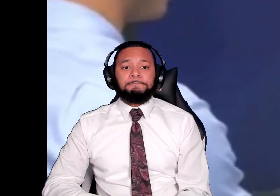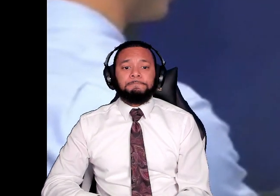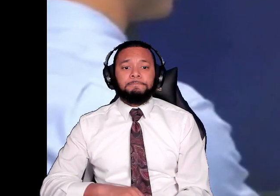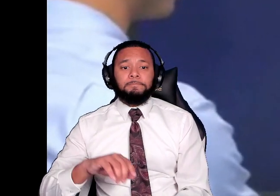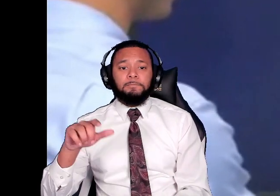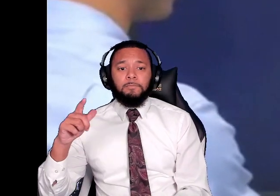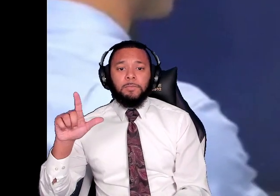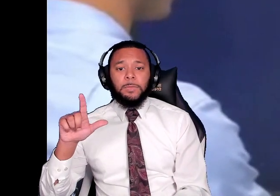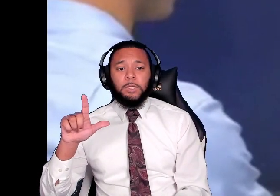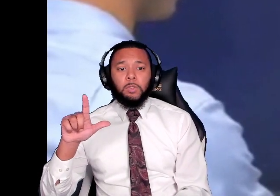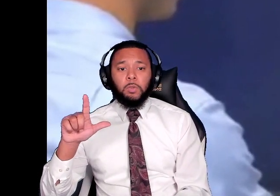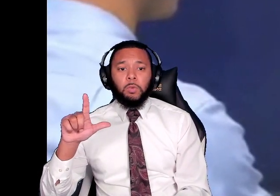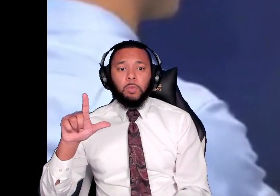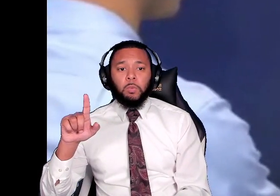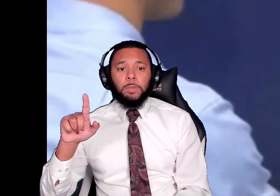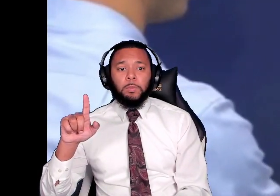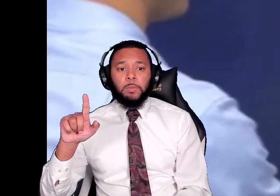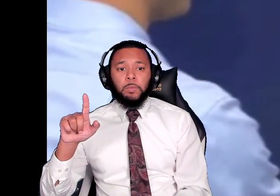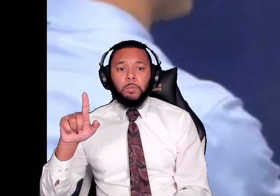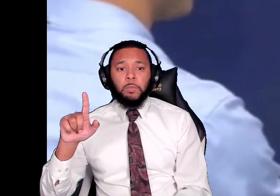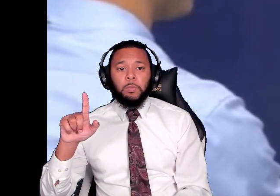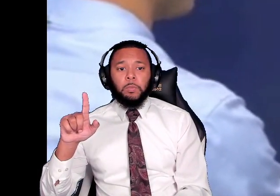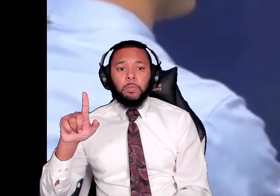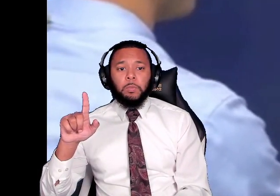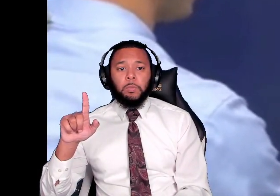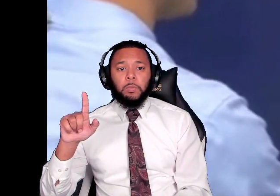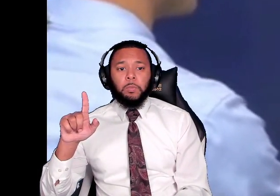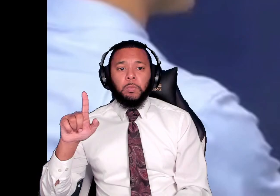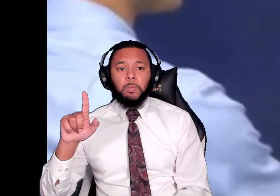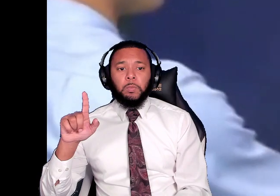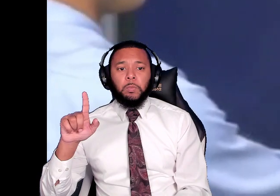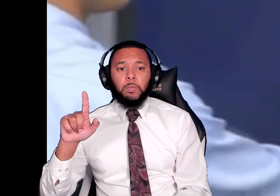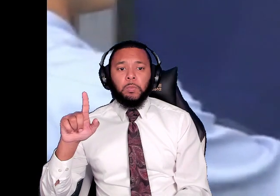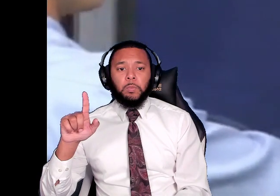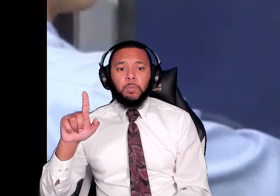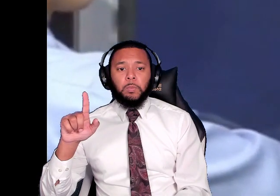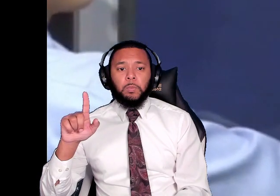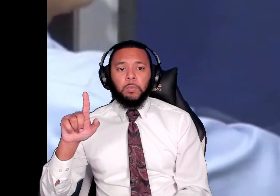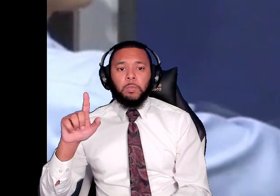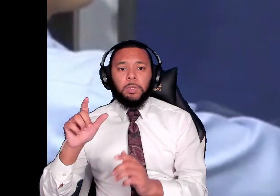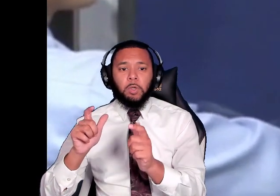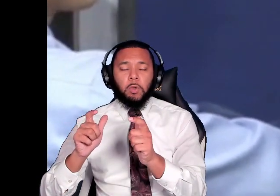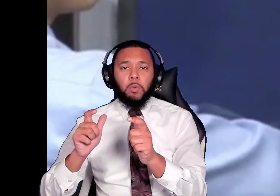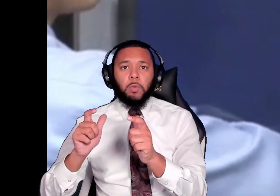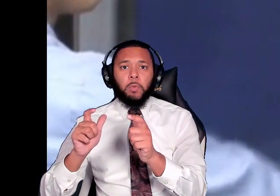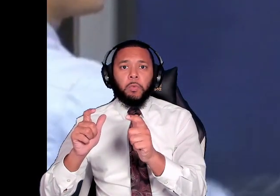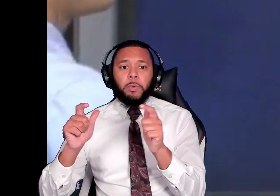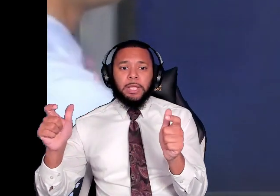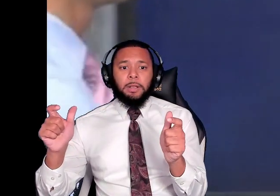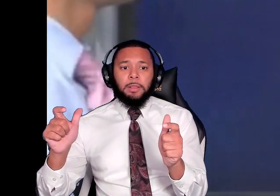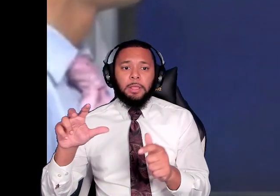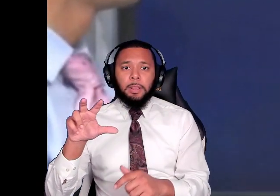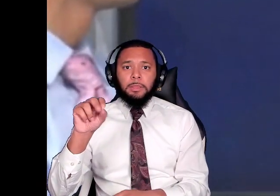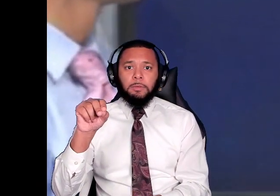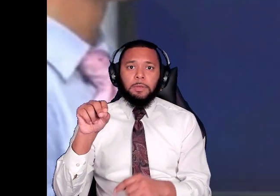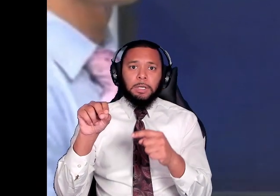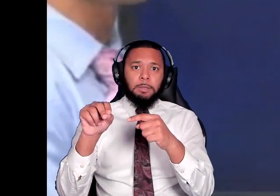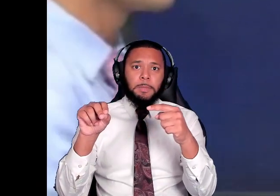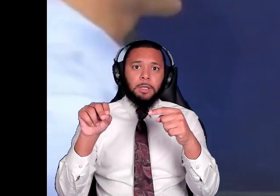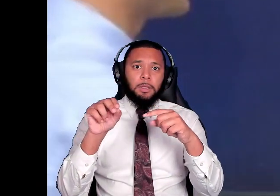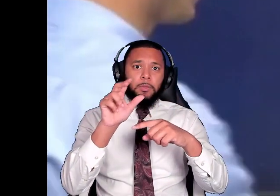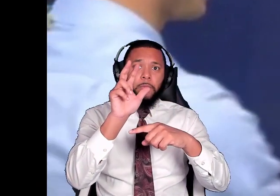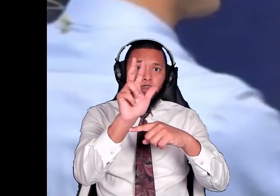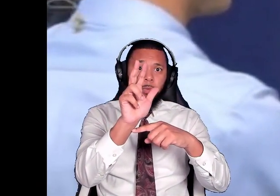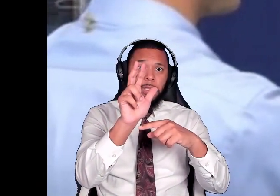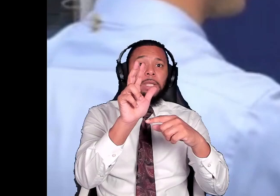21 is greater than 30 minus 3 times 33.